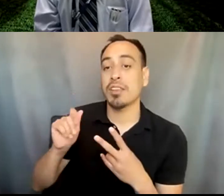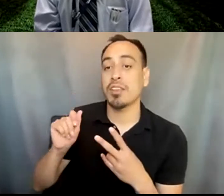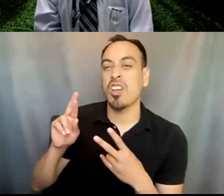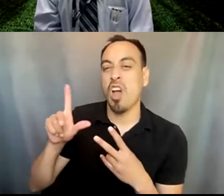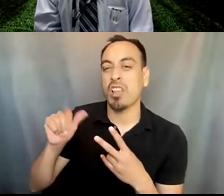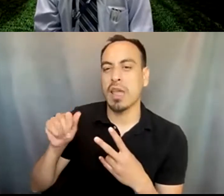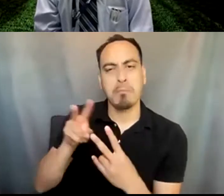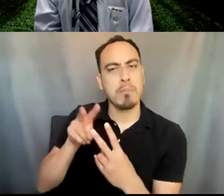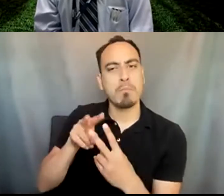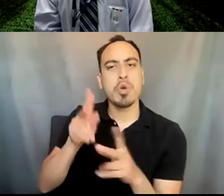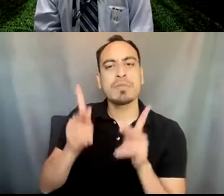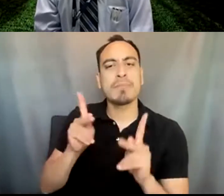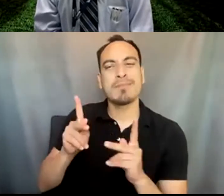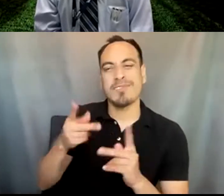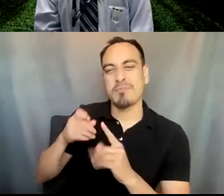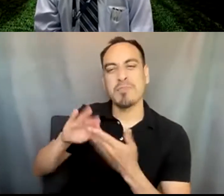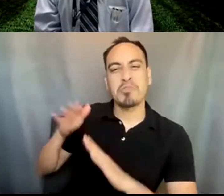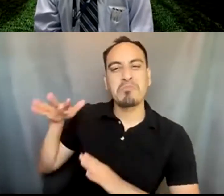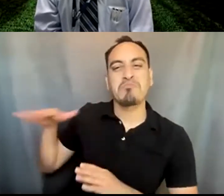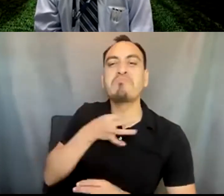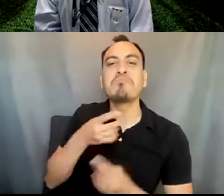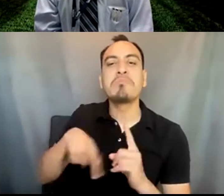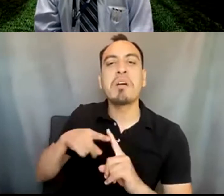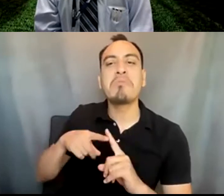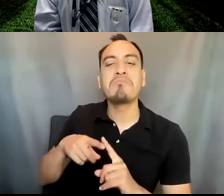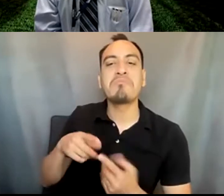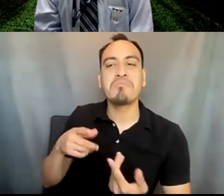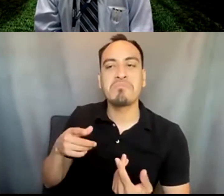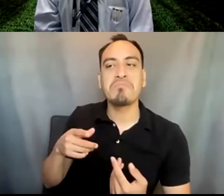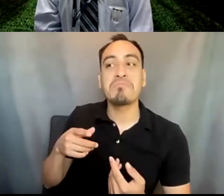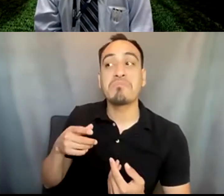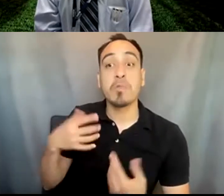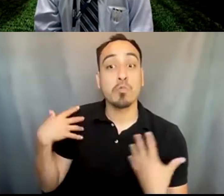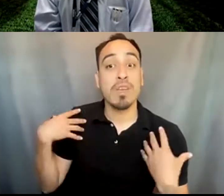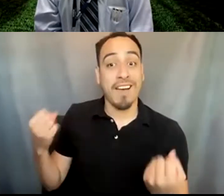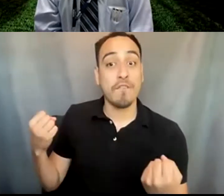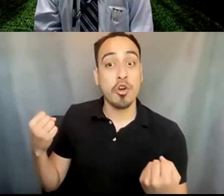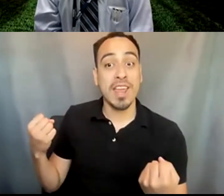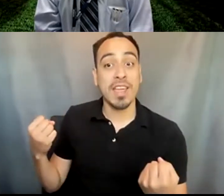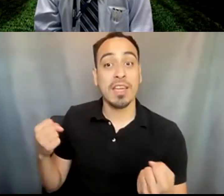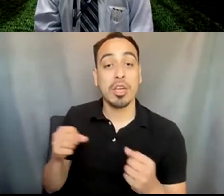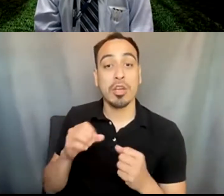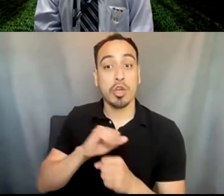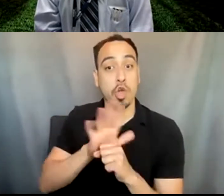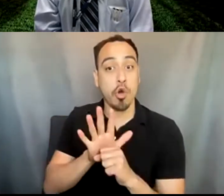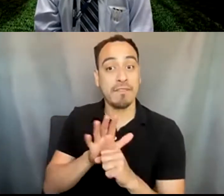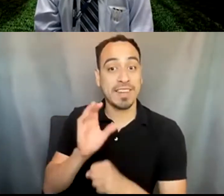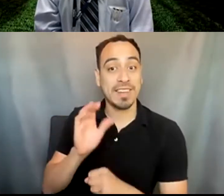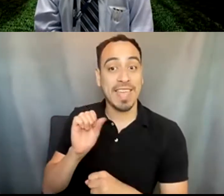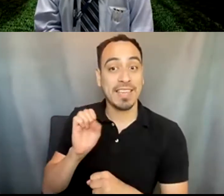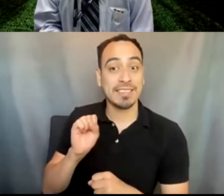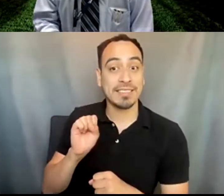general. So Carla wants to know about the recovery COVID cases and the survival